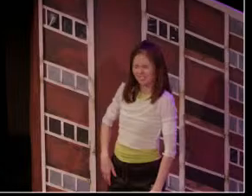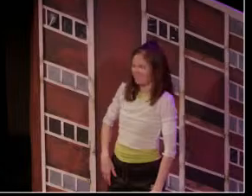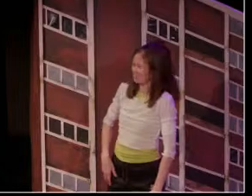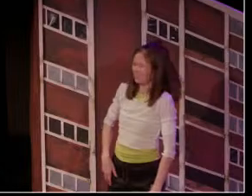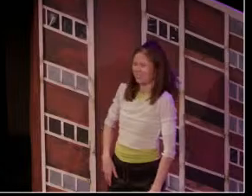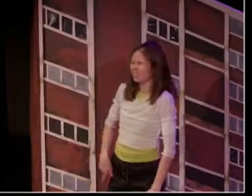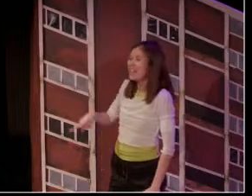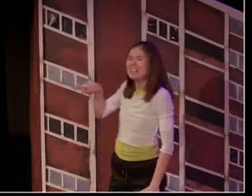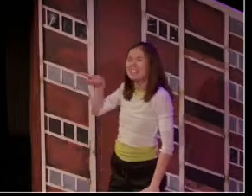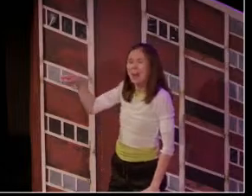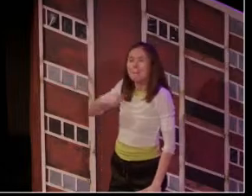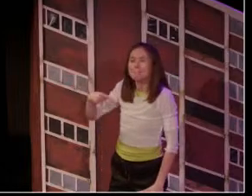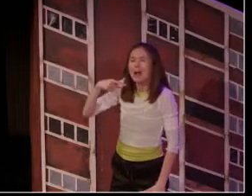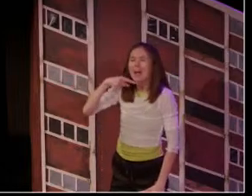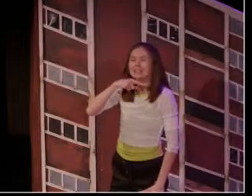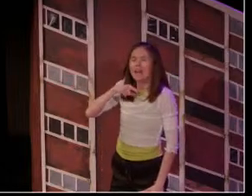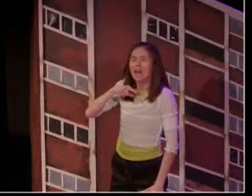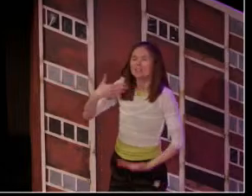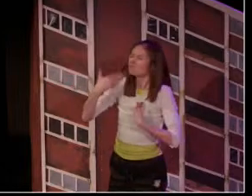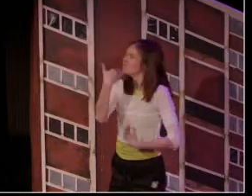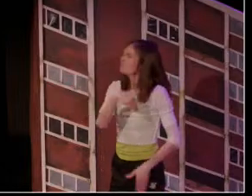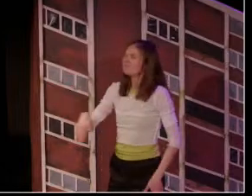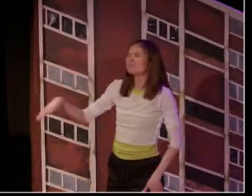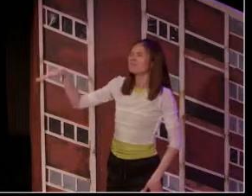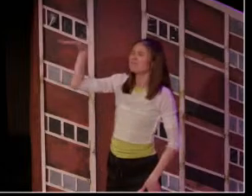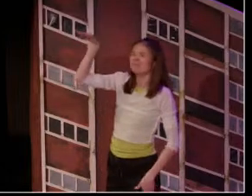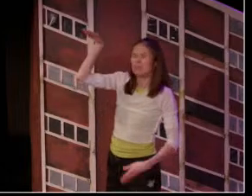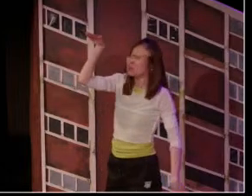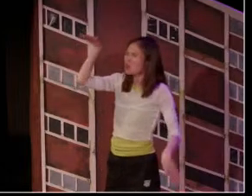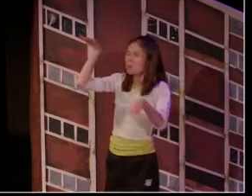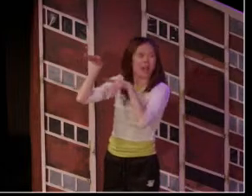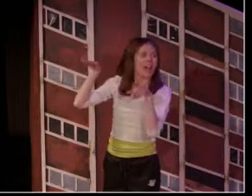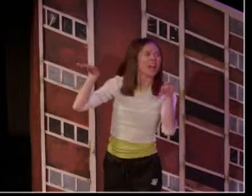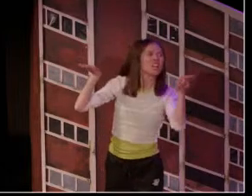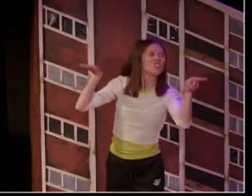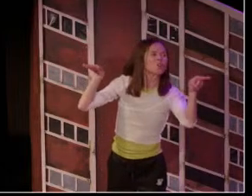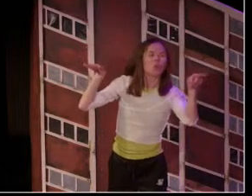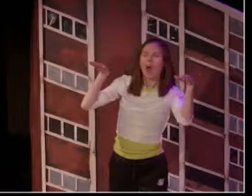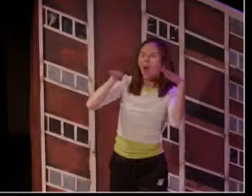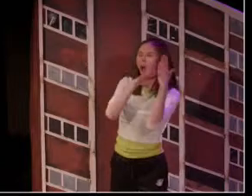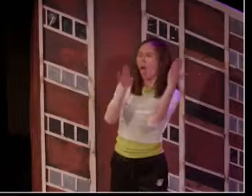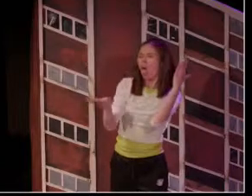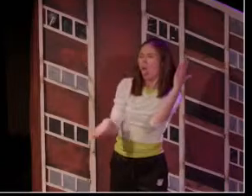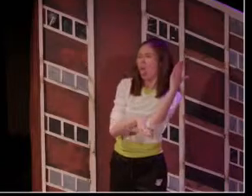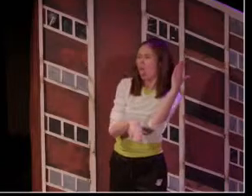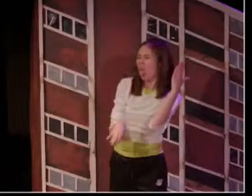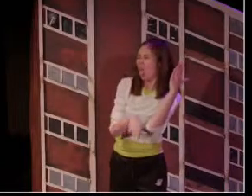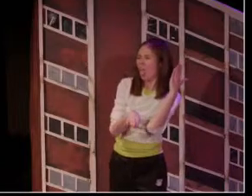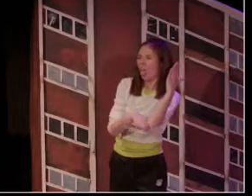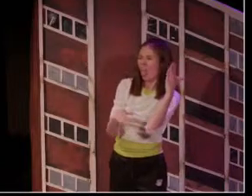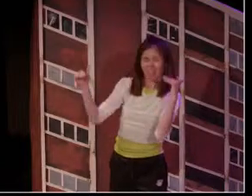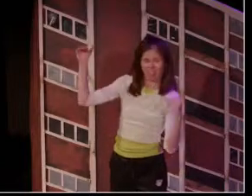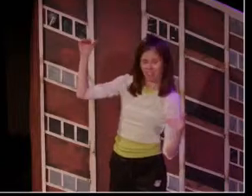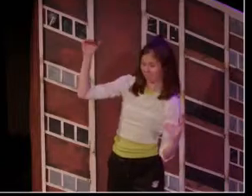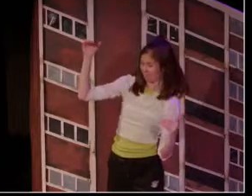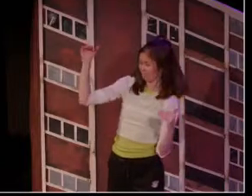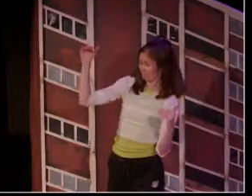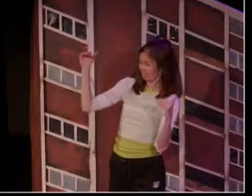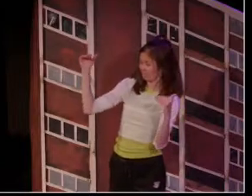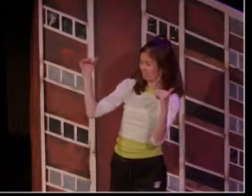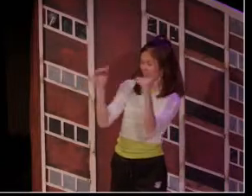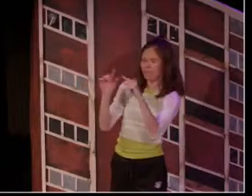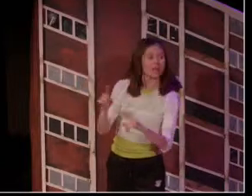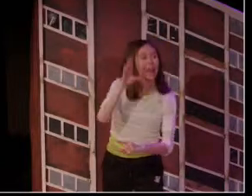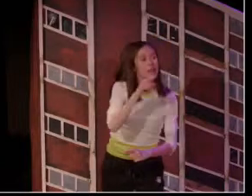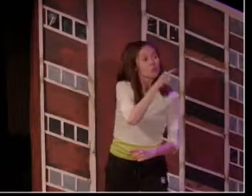too good for you. If henceforth you open the rural latches to your entrance,